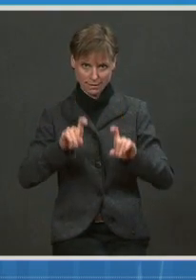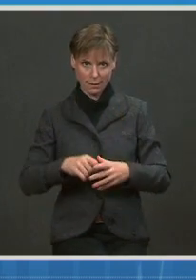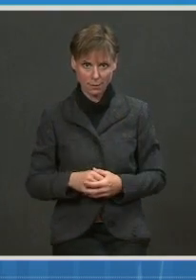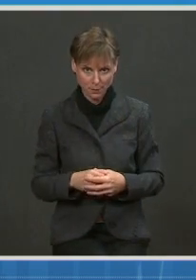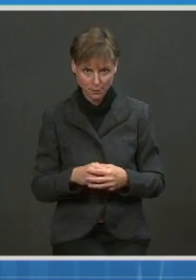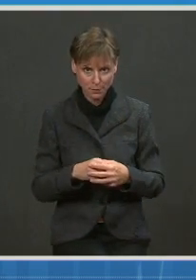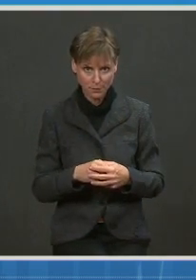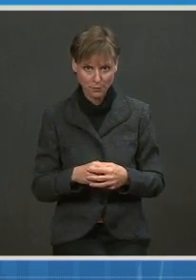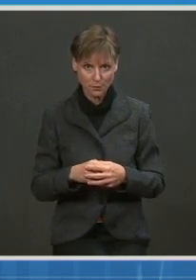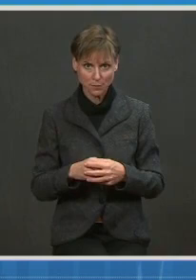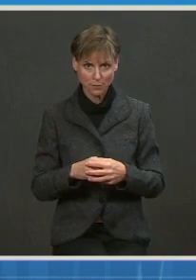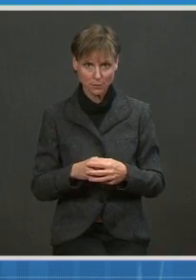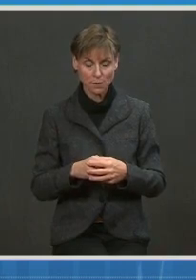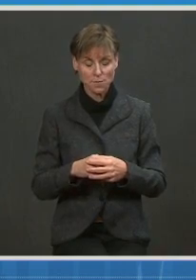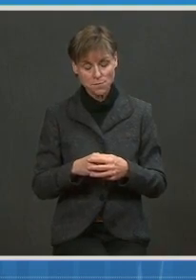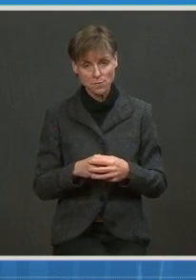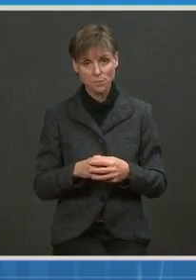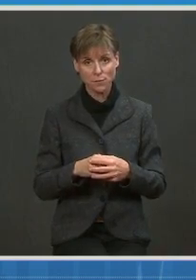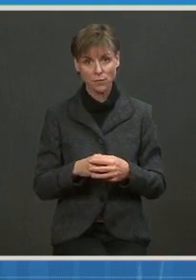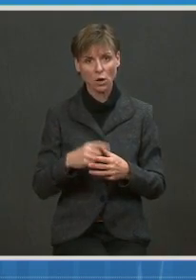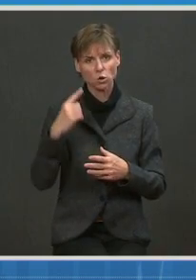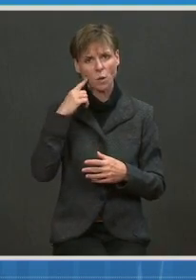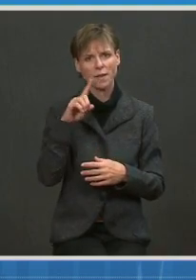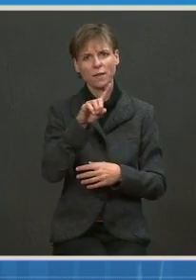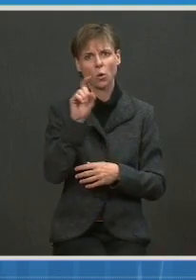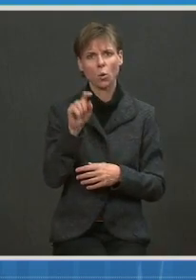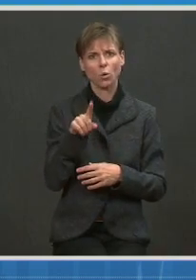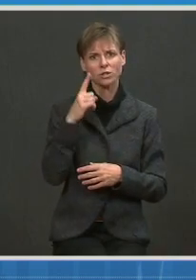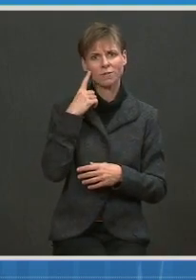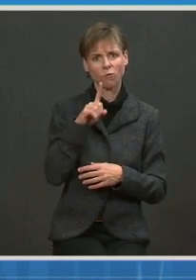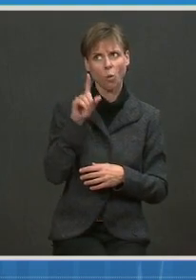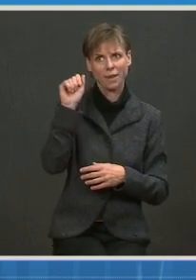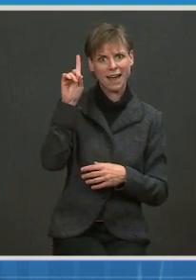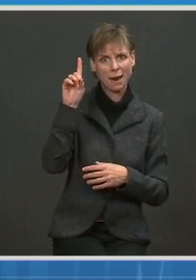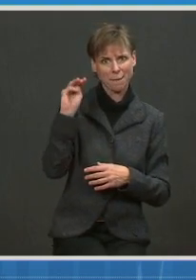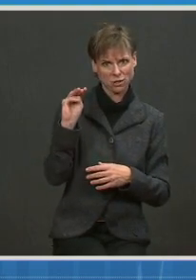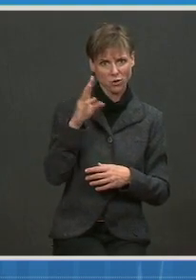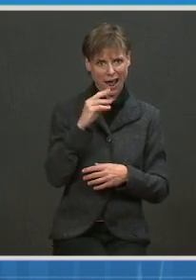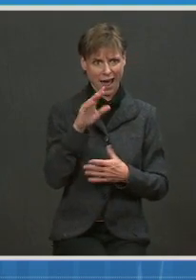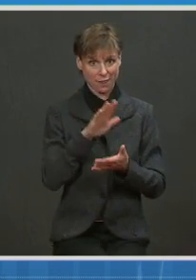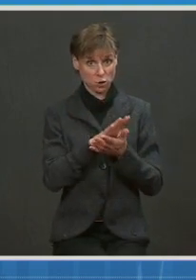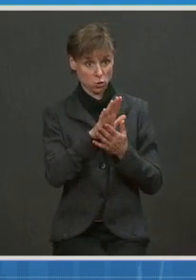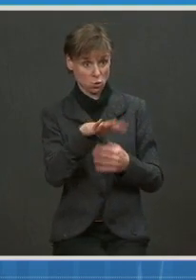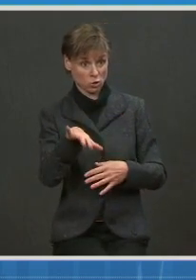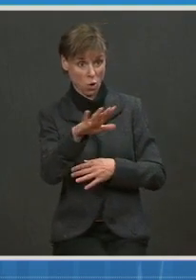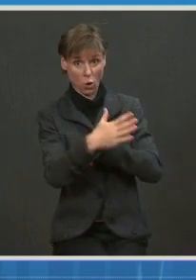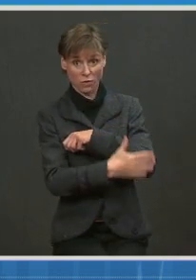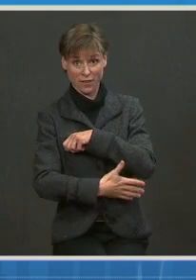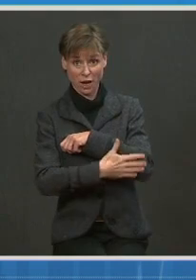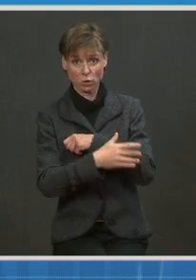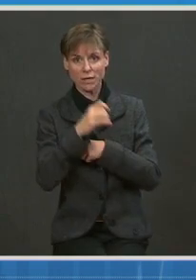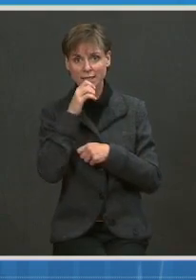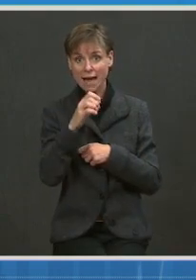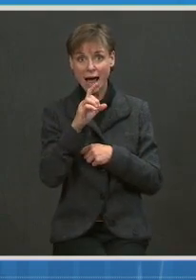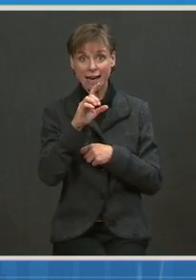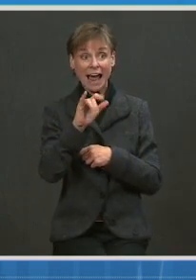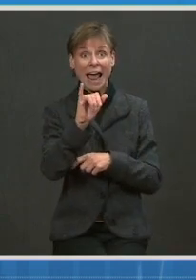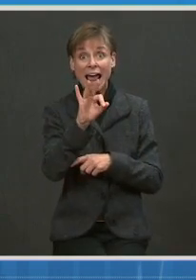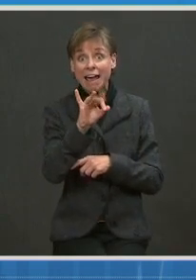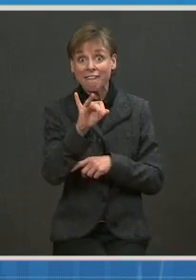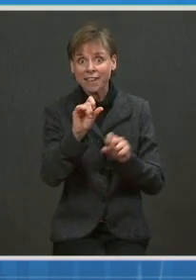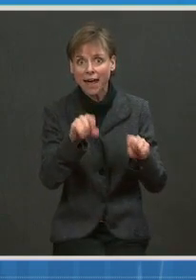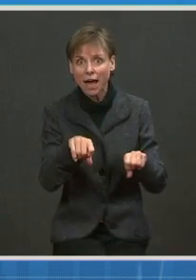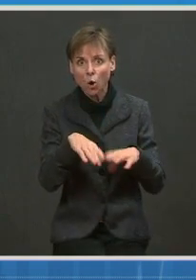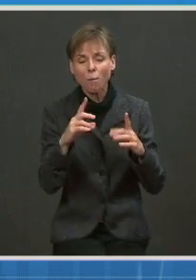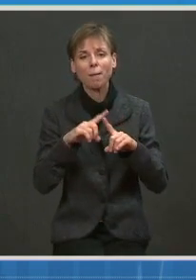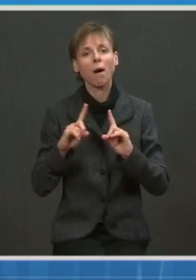the question, I think, for the administration and for the schools in the country is not whether they can be open, but how. And I think